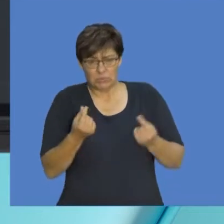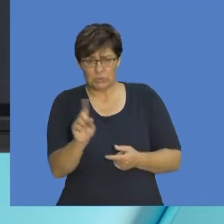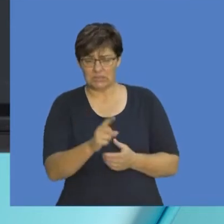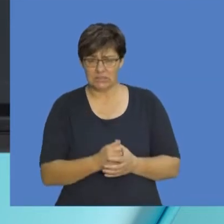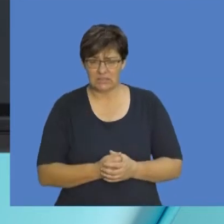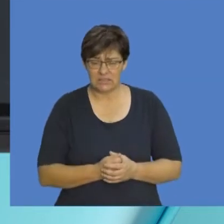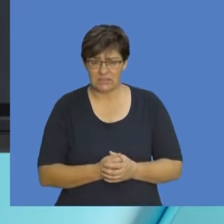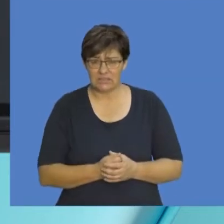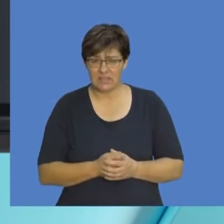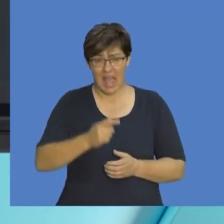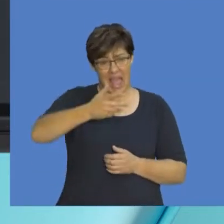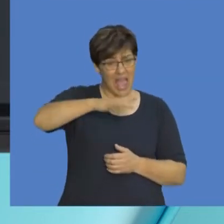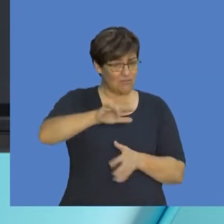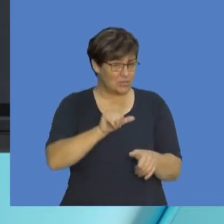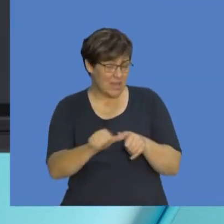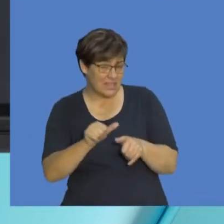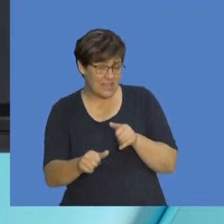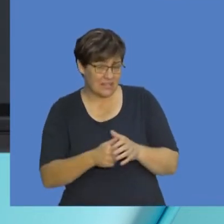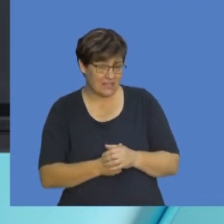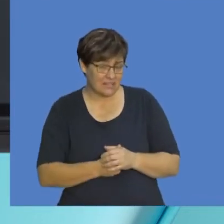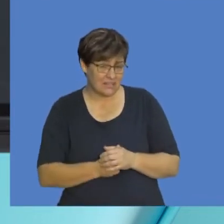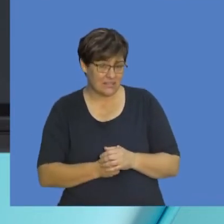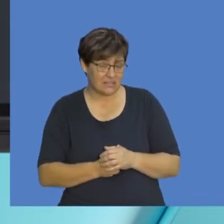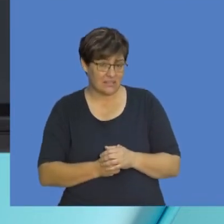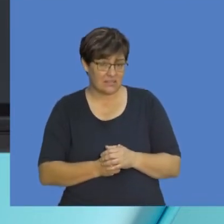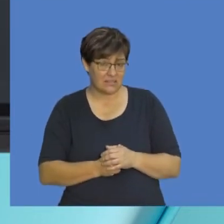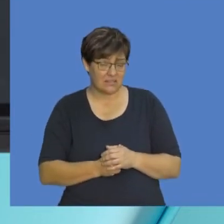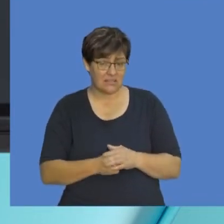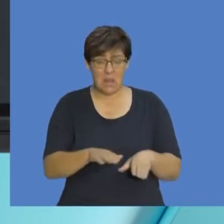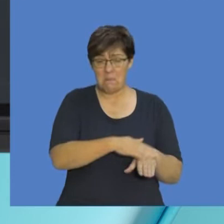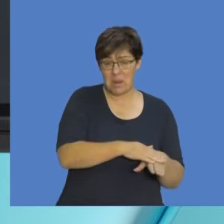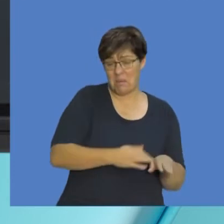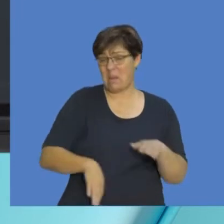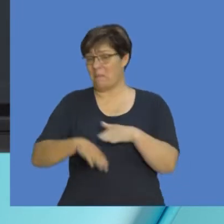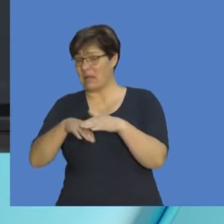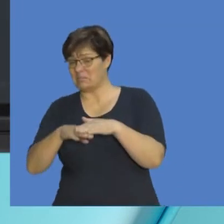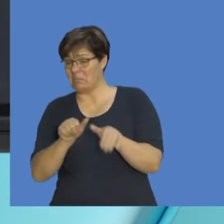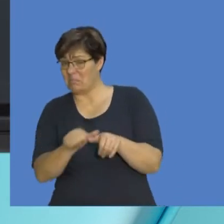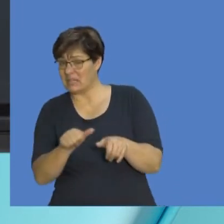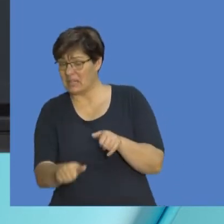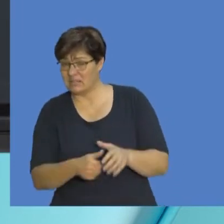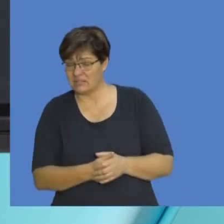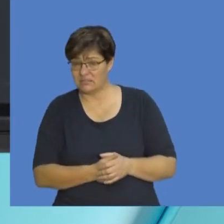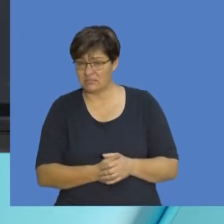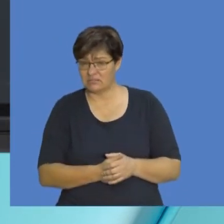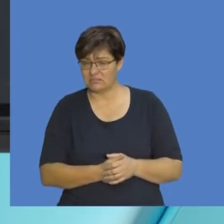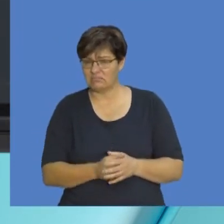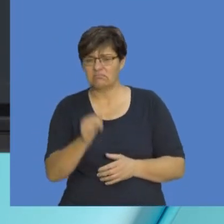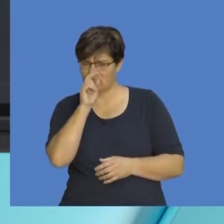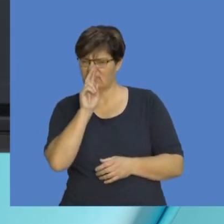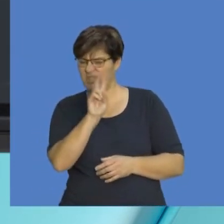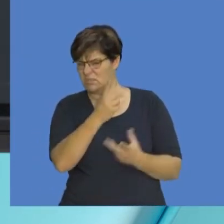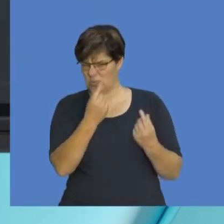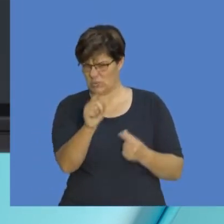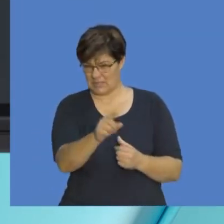here? Is the average better? Is the minimum and maximum better? Let's